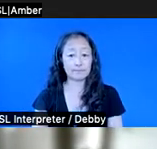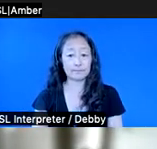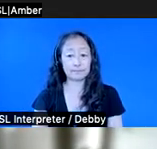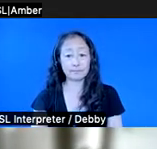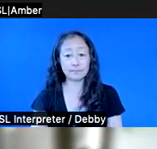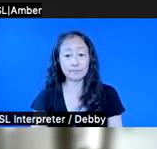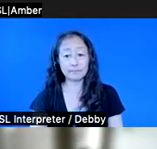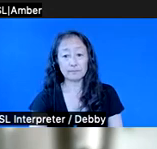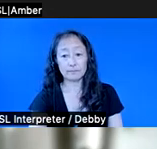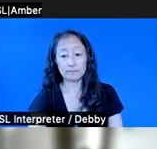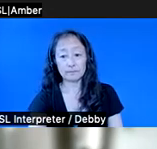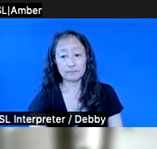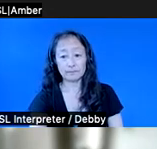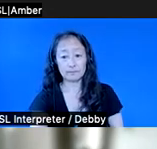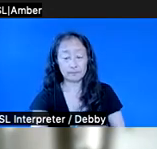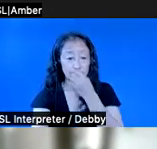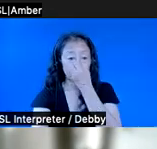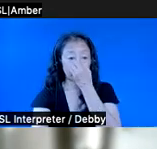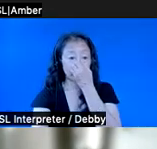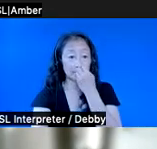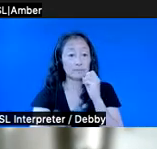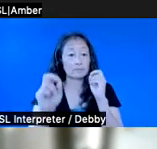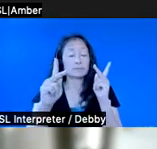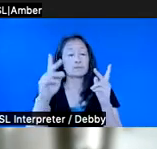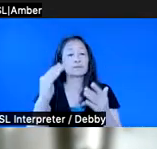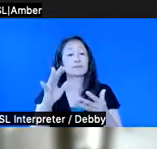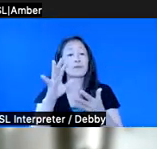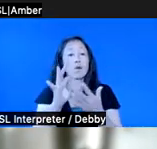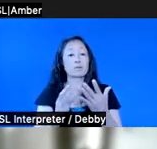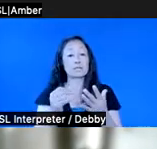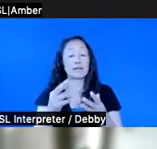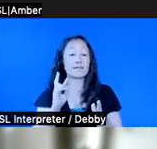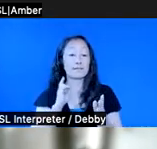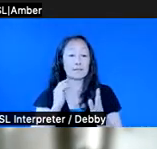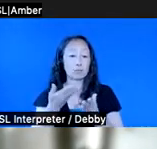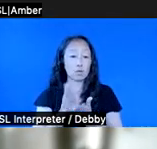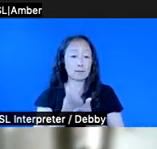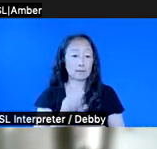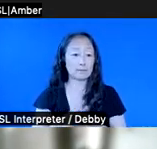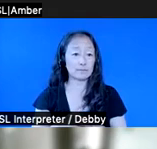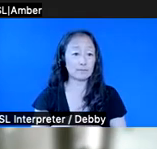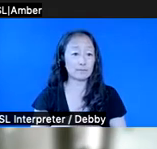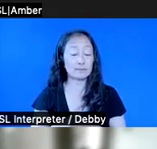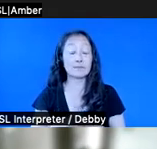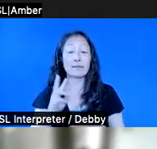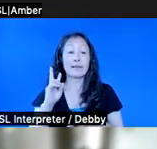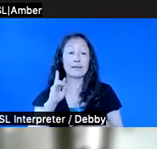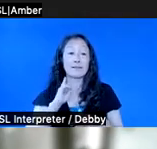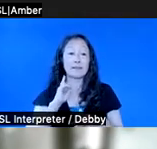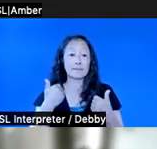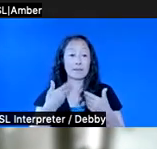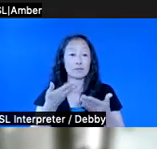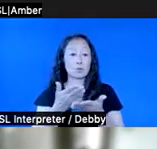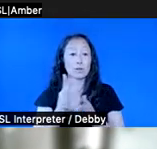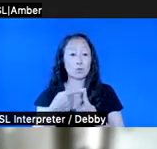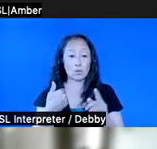Alrighty, looking at options and victim rights. A victim has a right to have an advocate from the